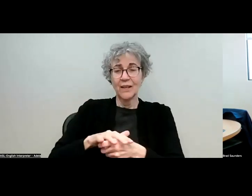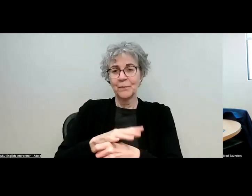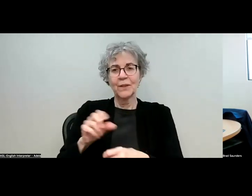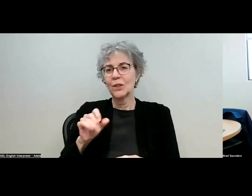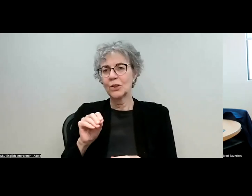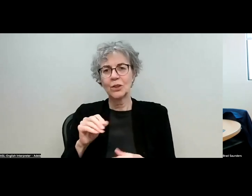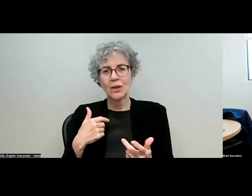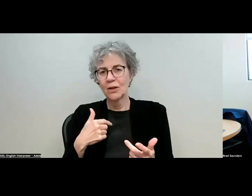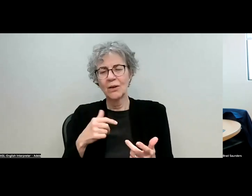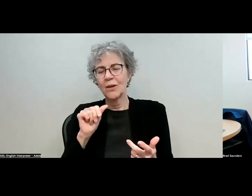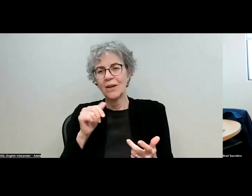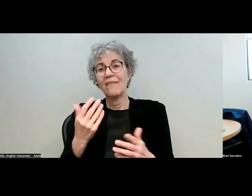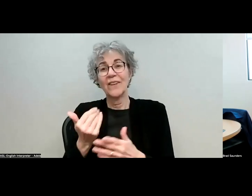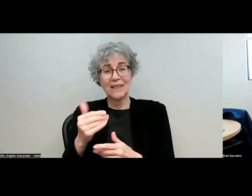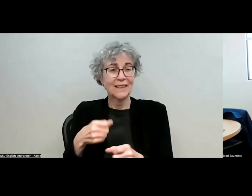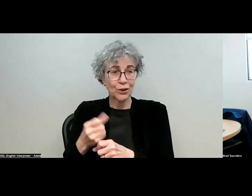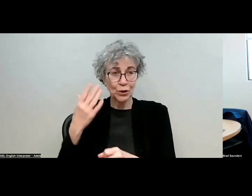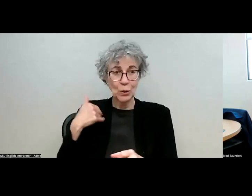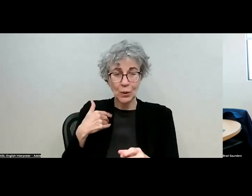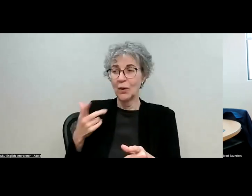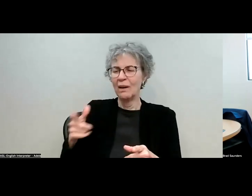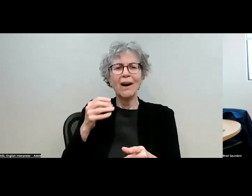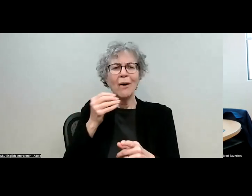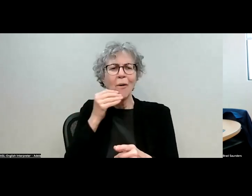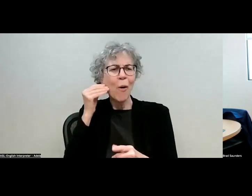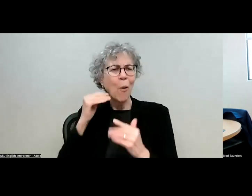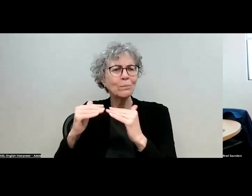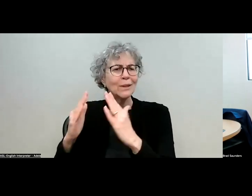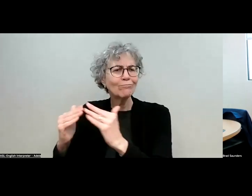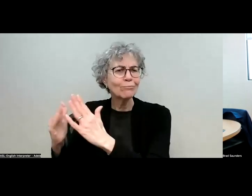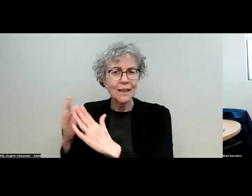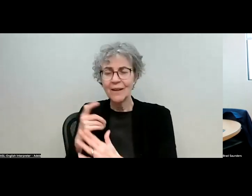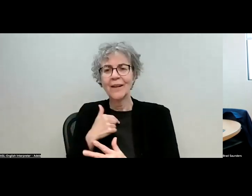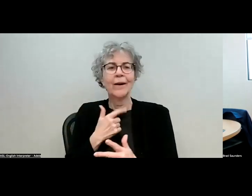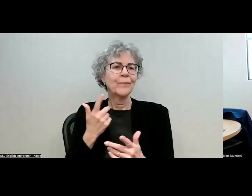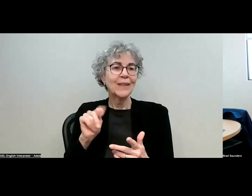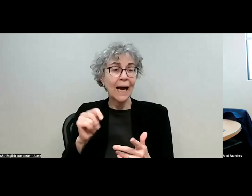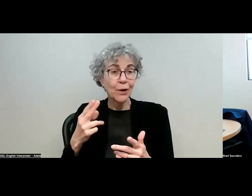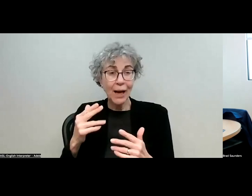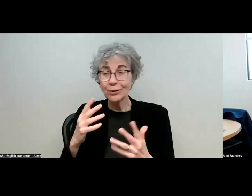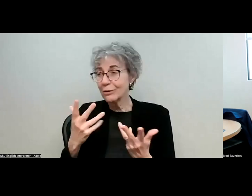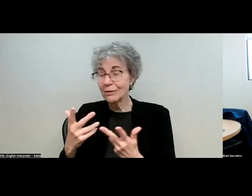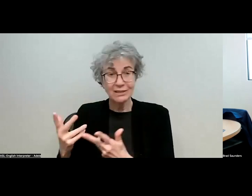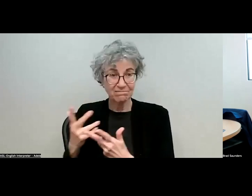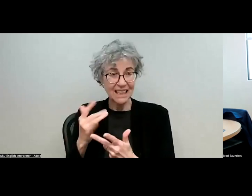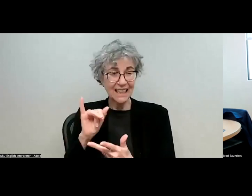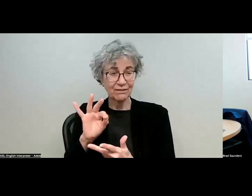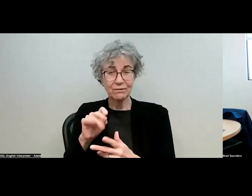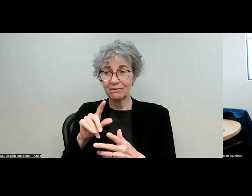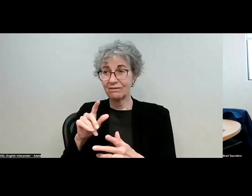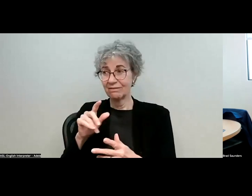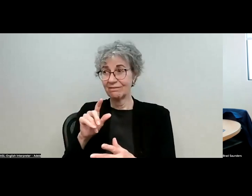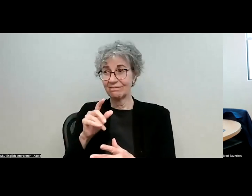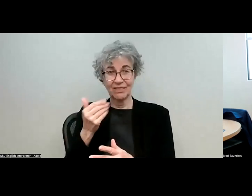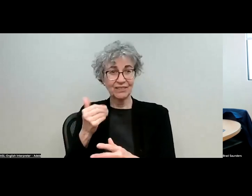of building some townhouses 15 years ago, now we're able to do something much, much more ambitious. And again, I'll give